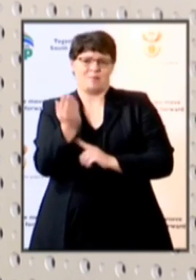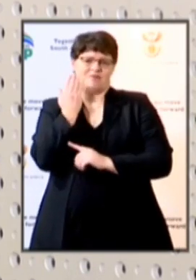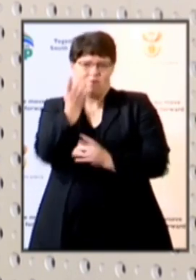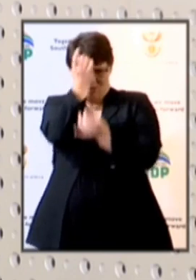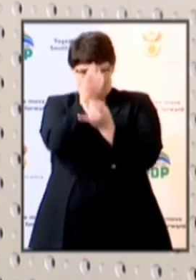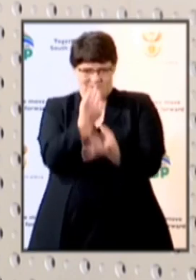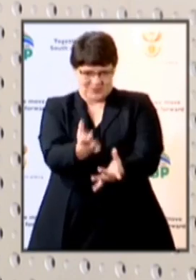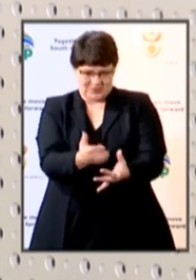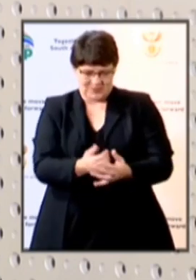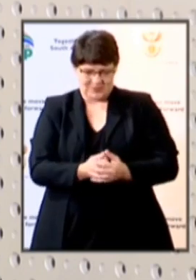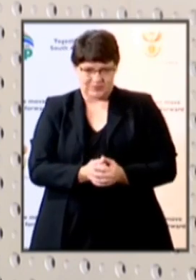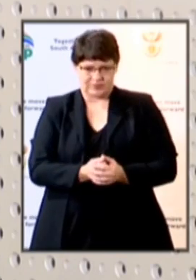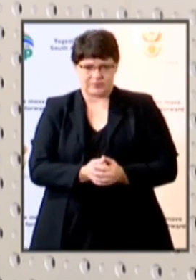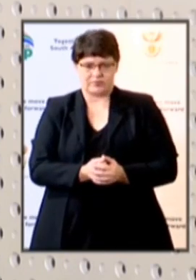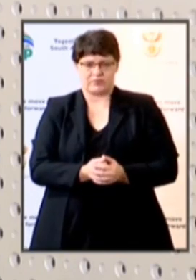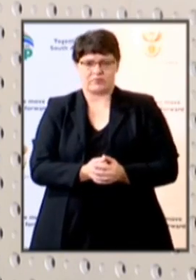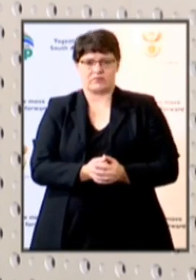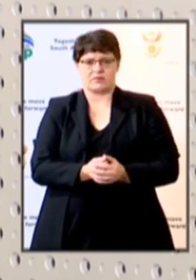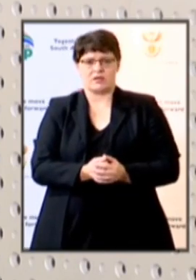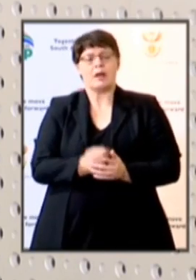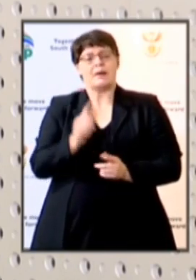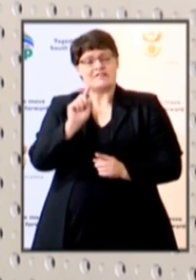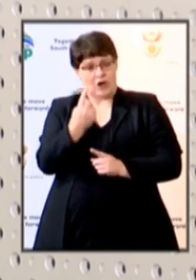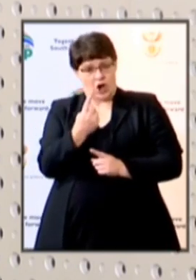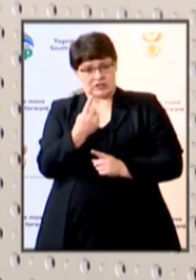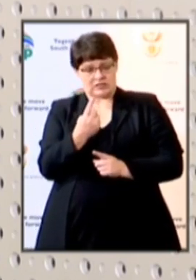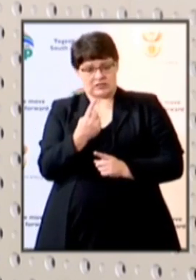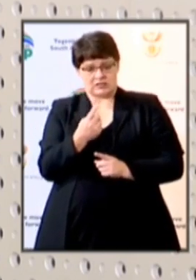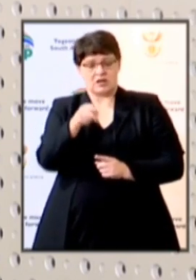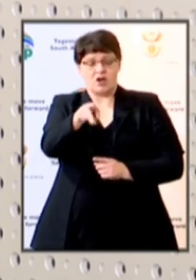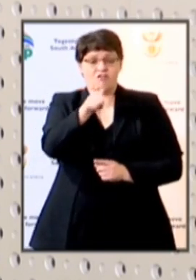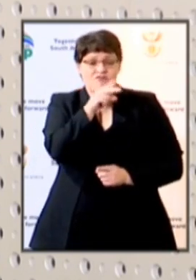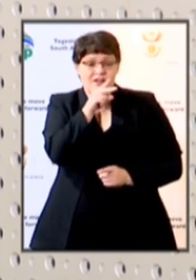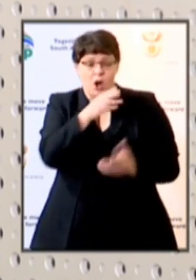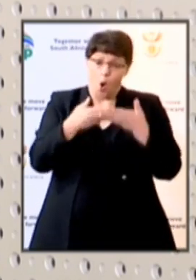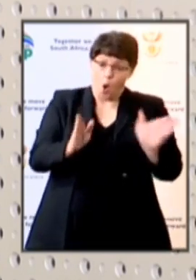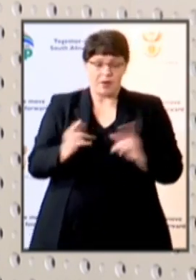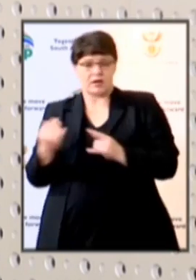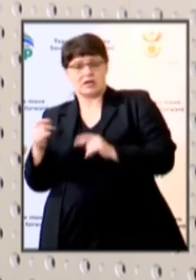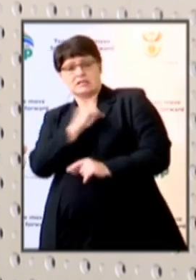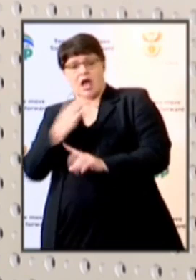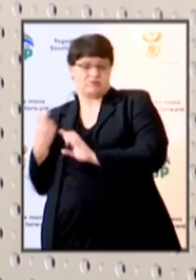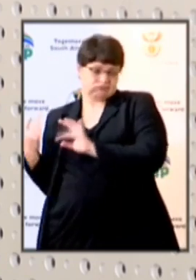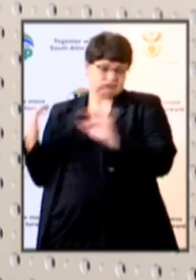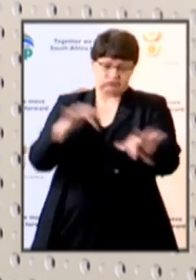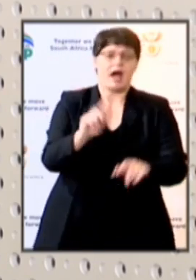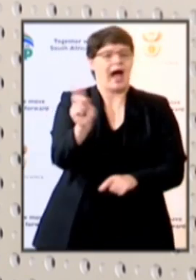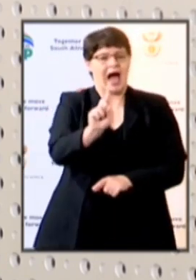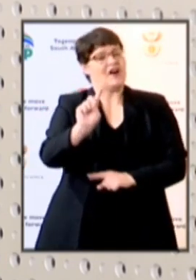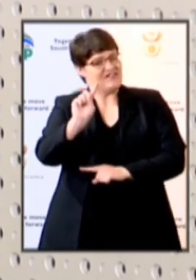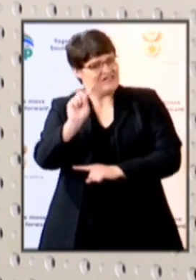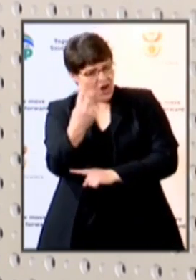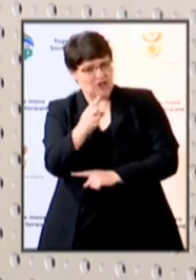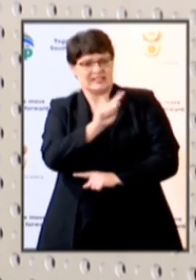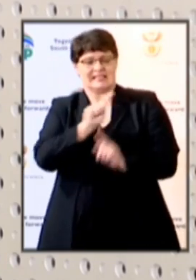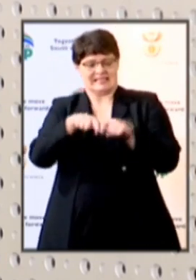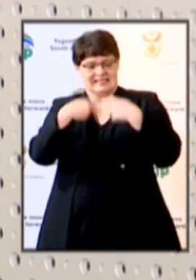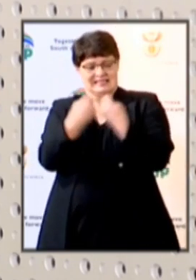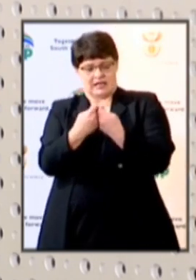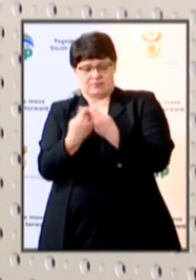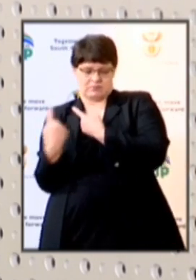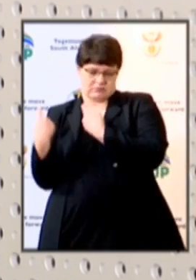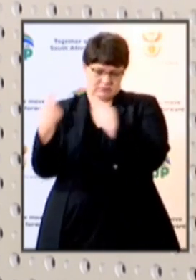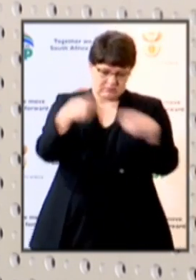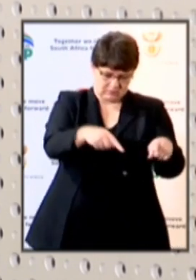they open, they must send a team, a small team, that's going to go there and make preparations